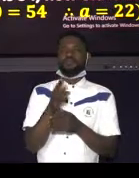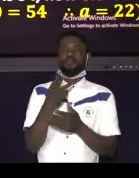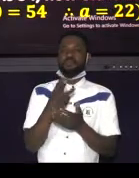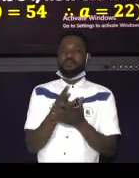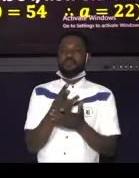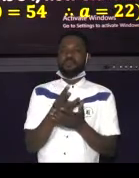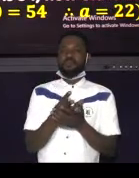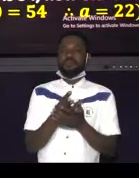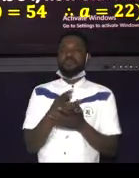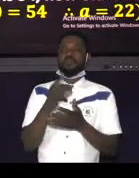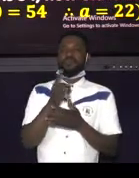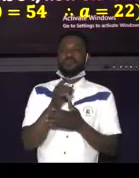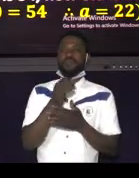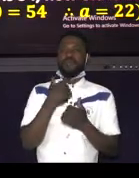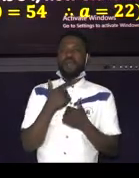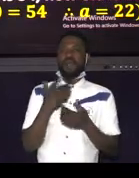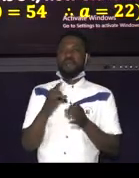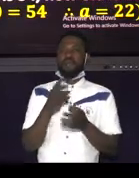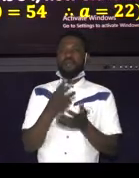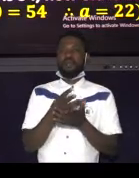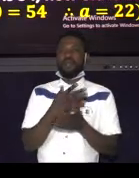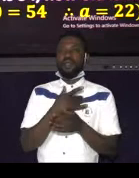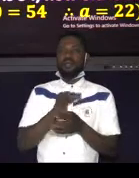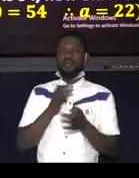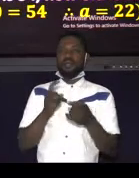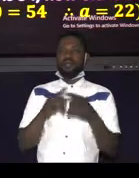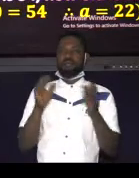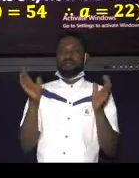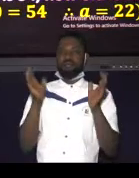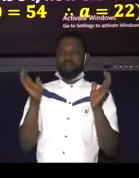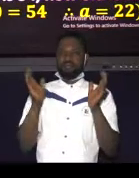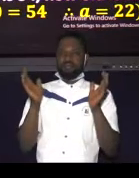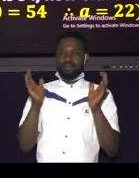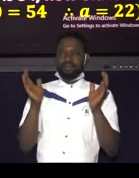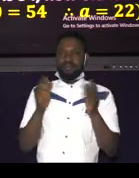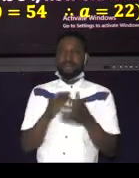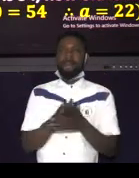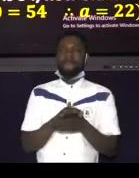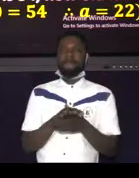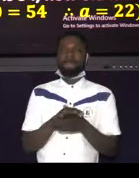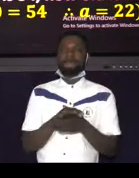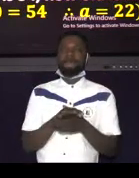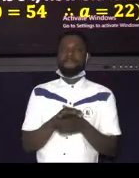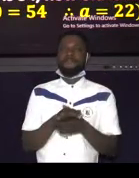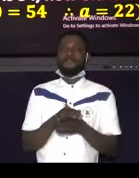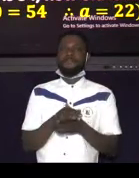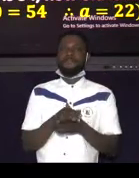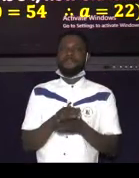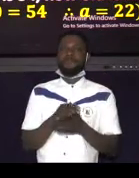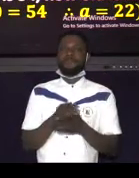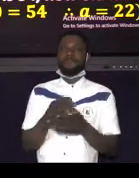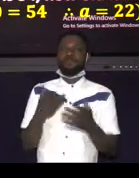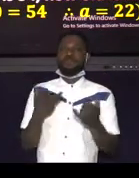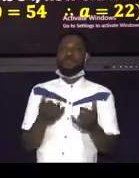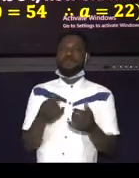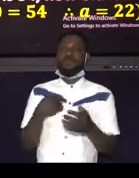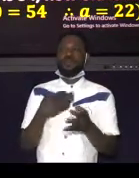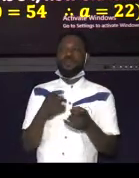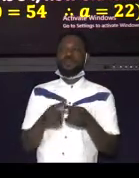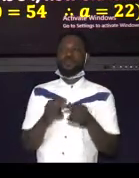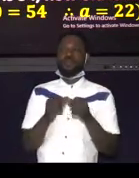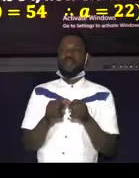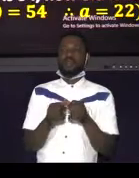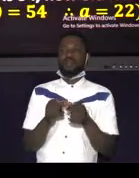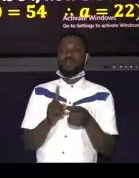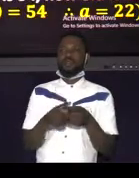Well, you have done well, and I'm going to celebrate you with a chair because you are very smart. Now, we will move on